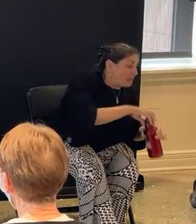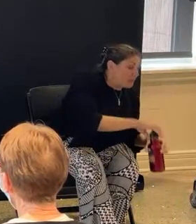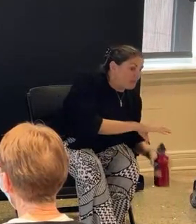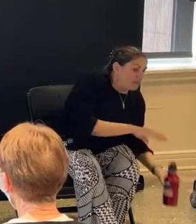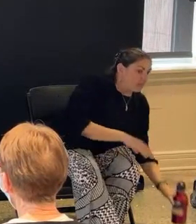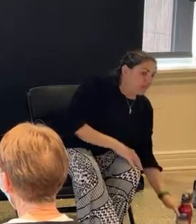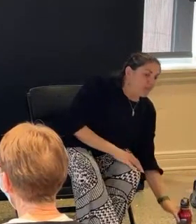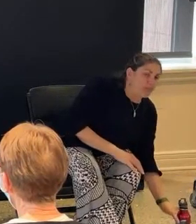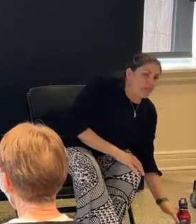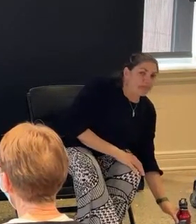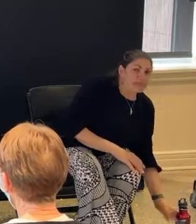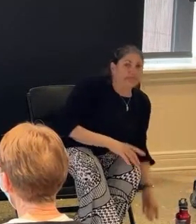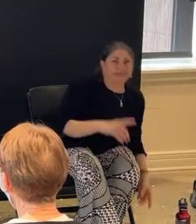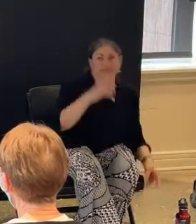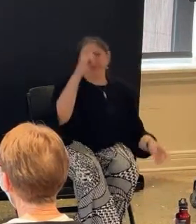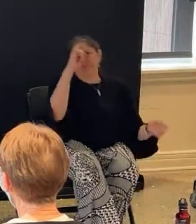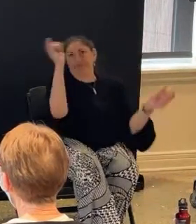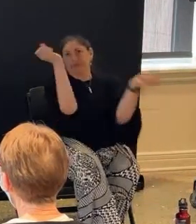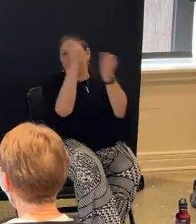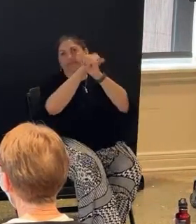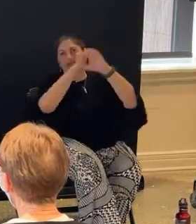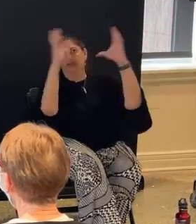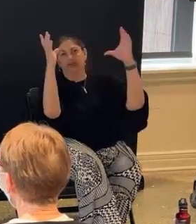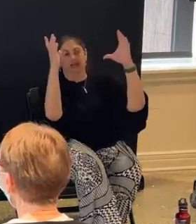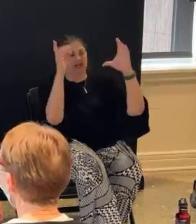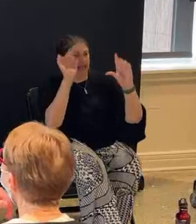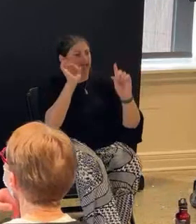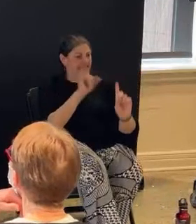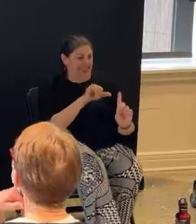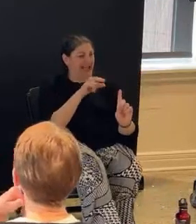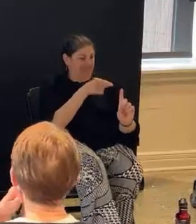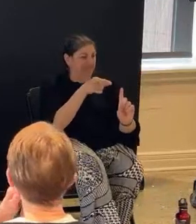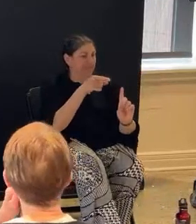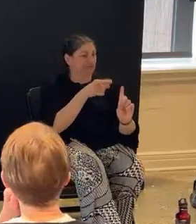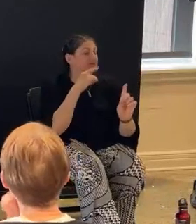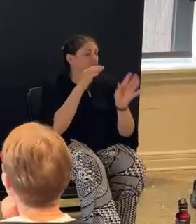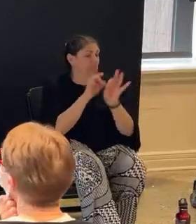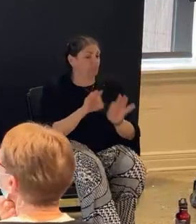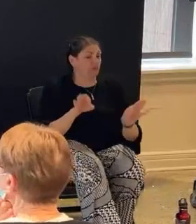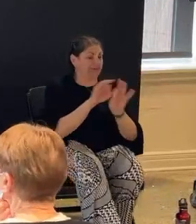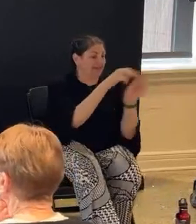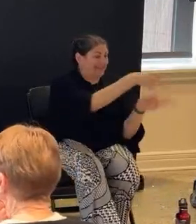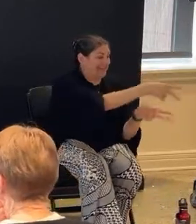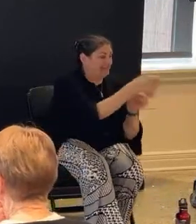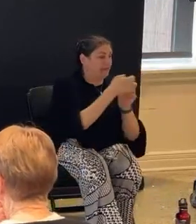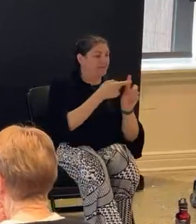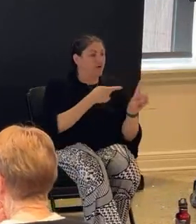And I could look at that stuff all day. I mean, just the way that people are representing,